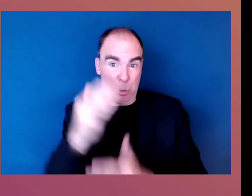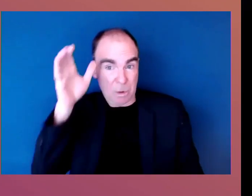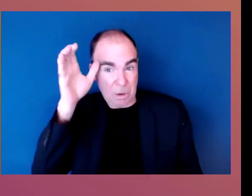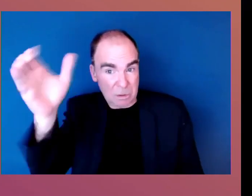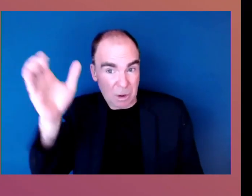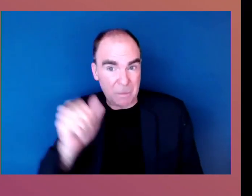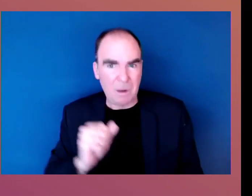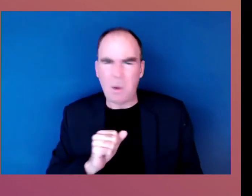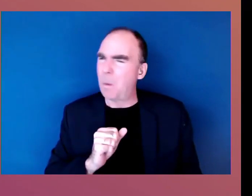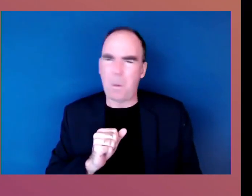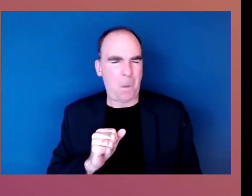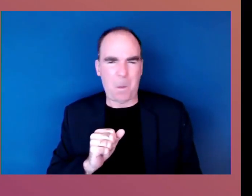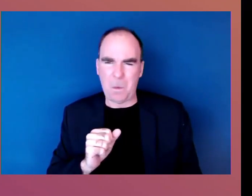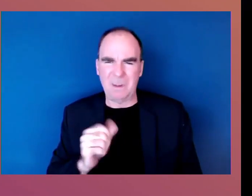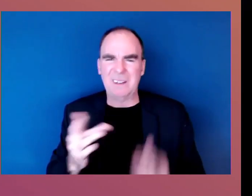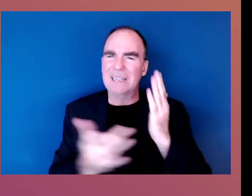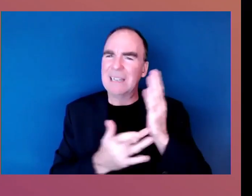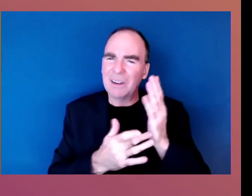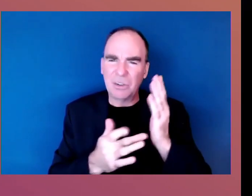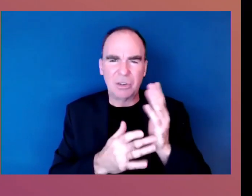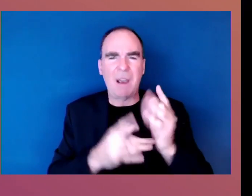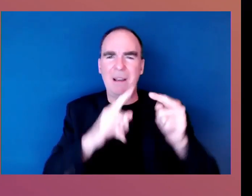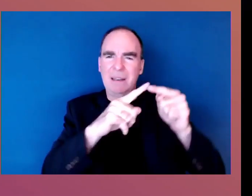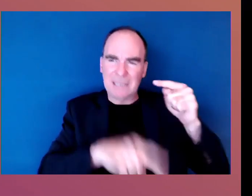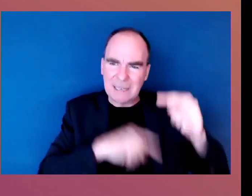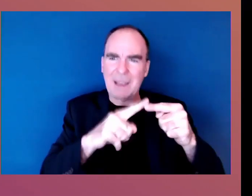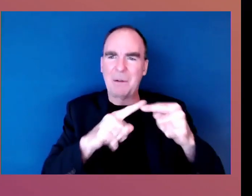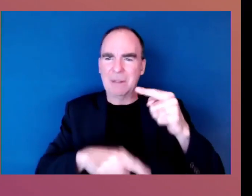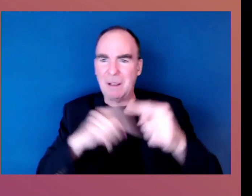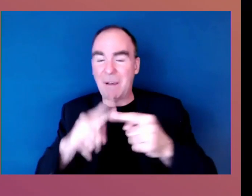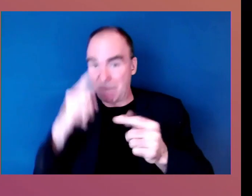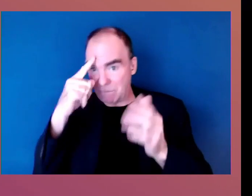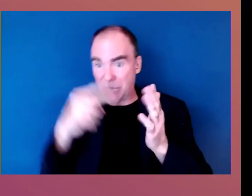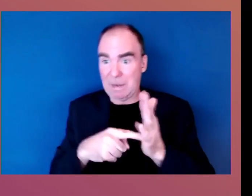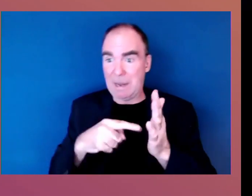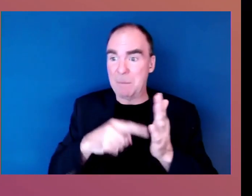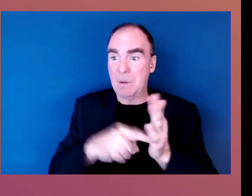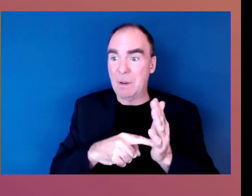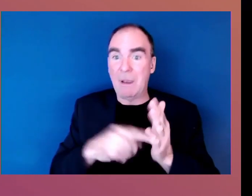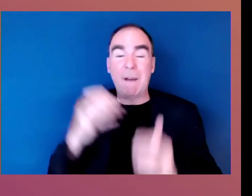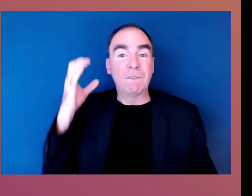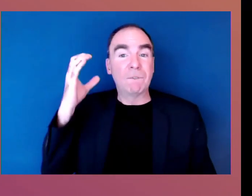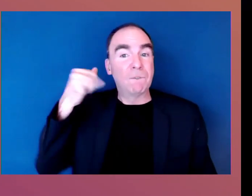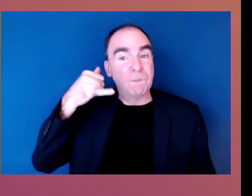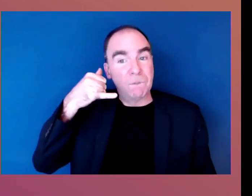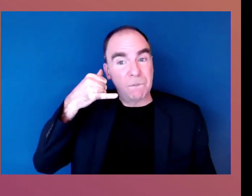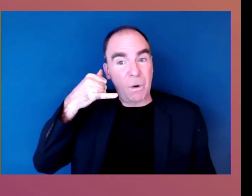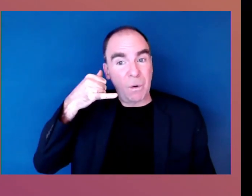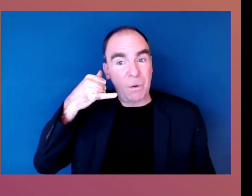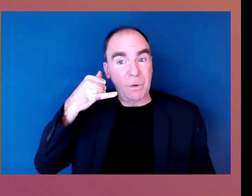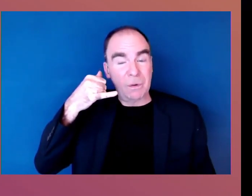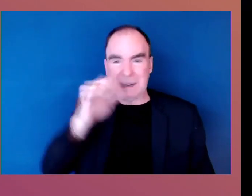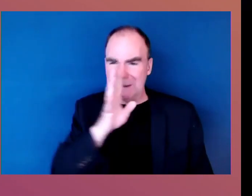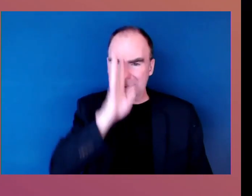technology. The telephone was invented while developing a communication tool for hearing-impaired people in the